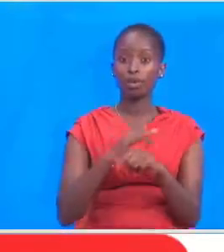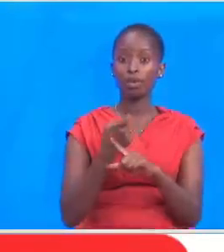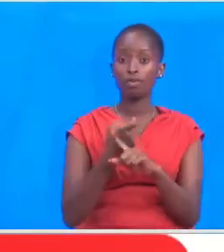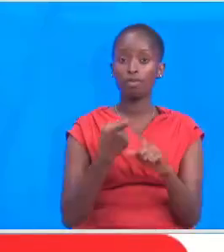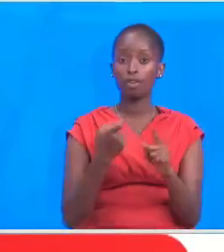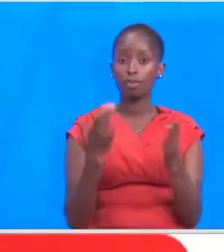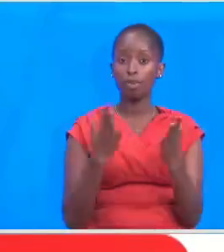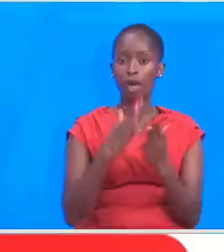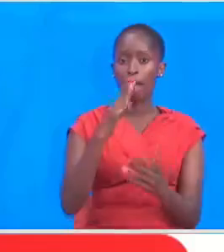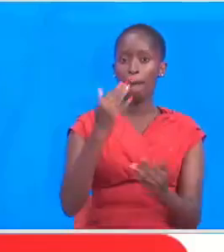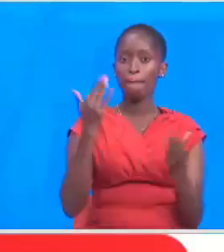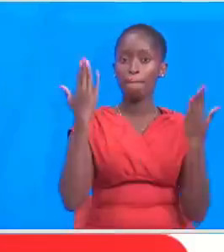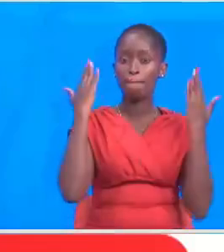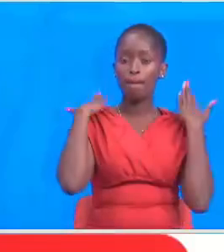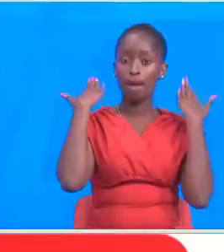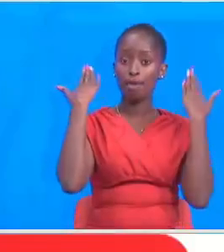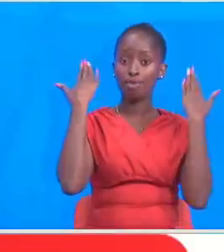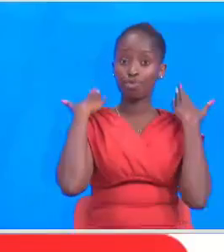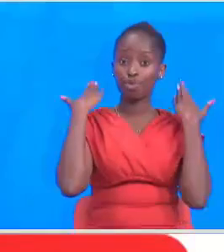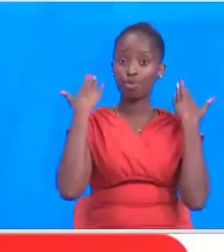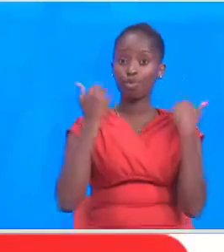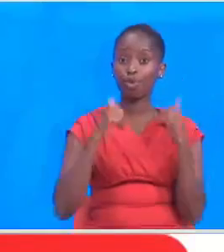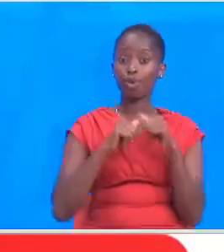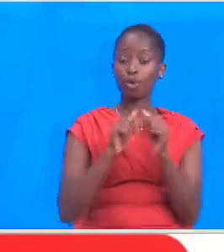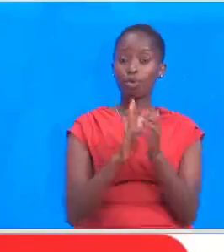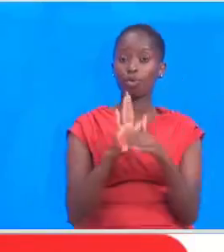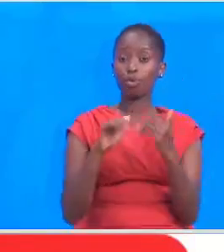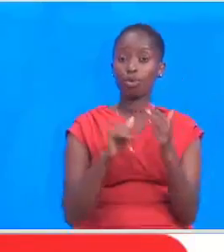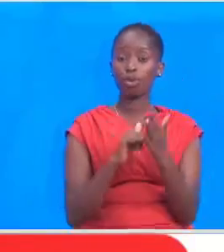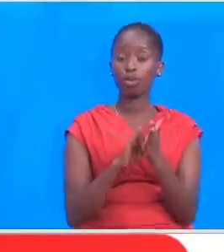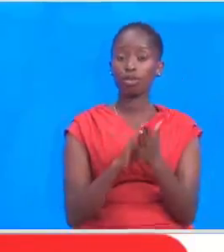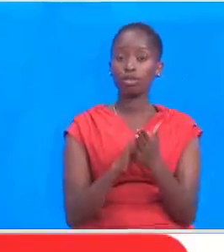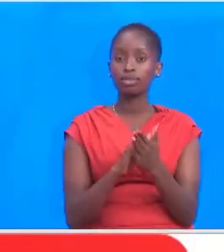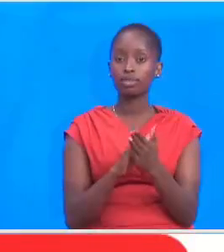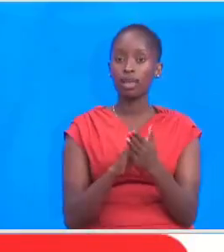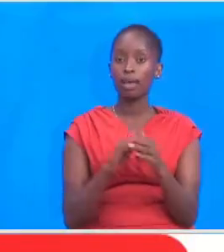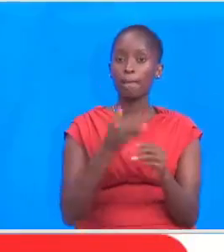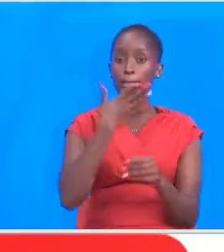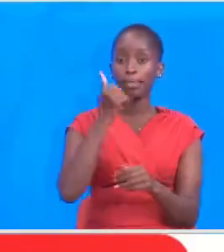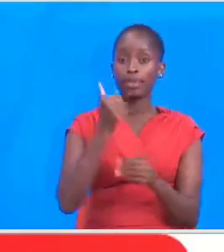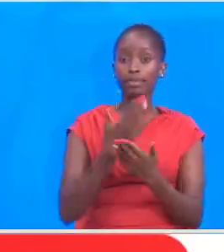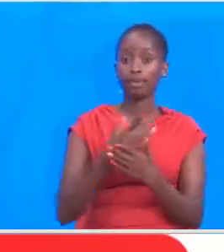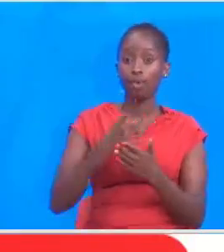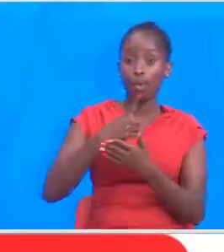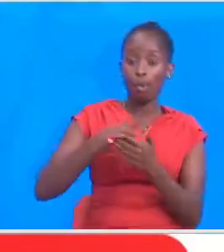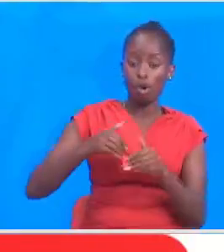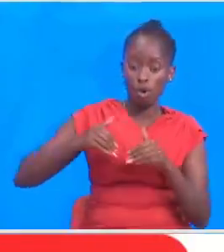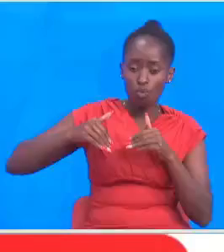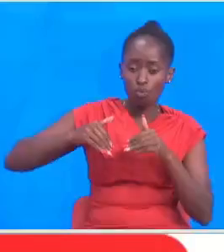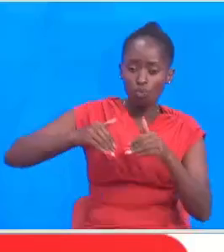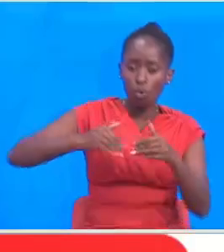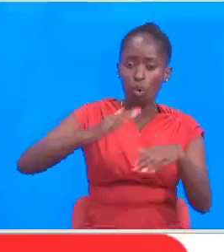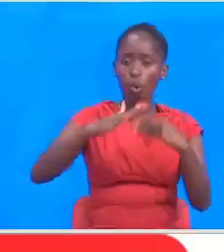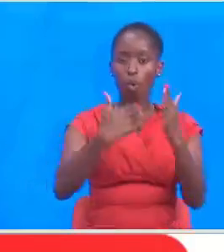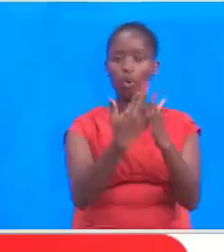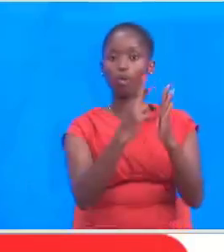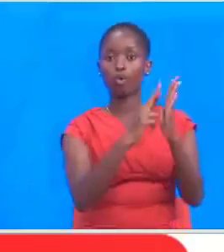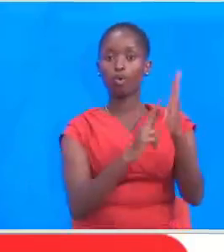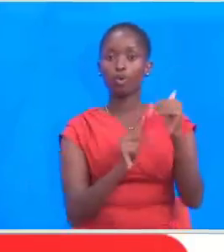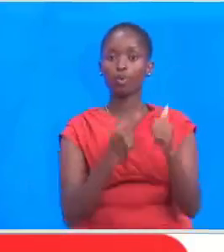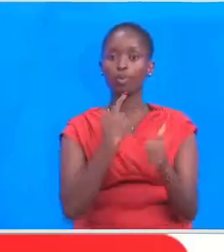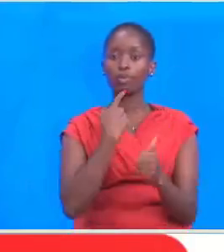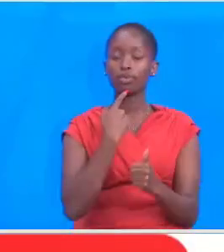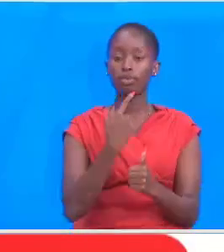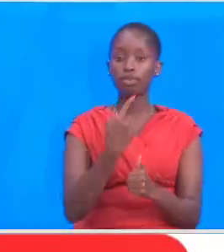she's going through. But the best thing to do is follow procedure, follow the rules, the laid down